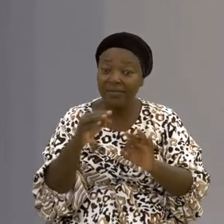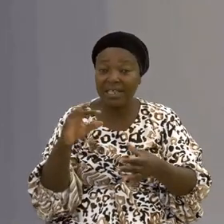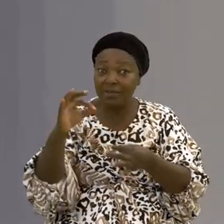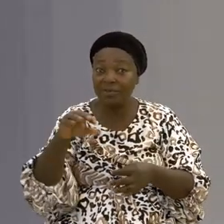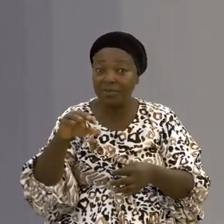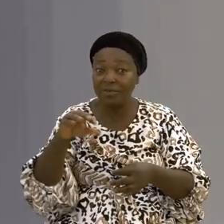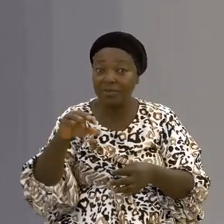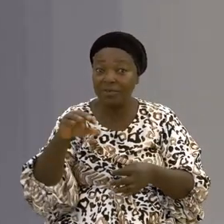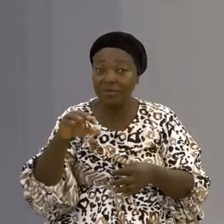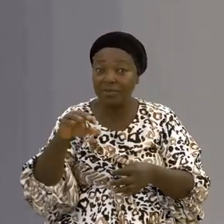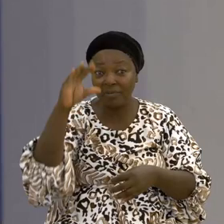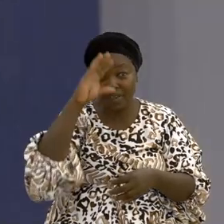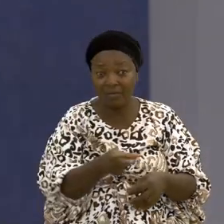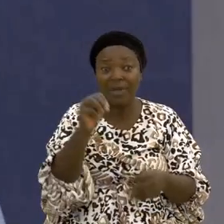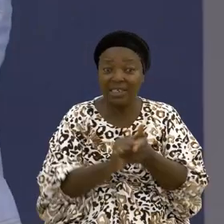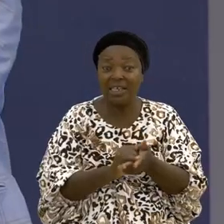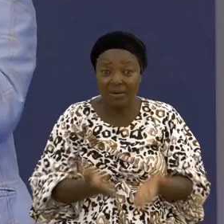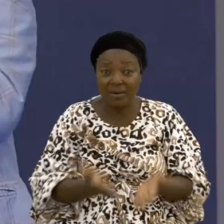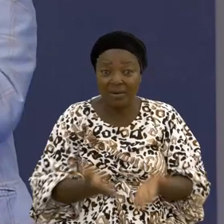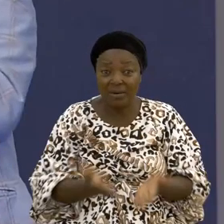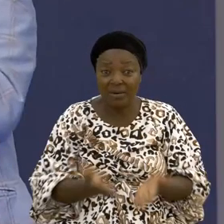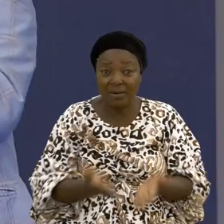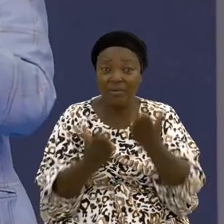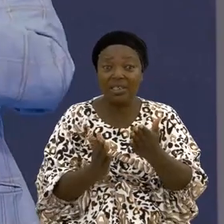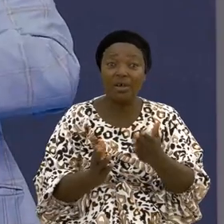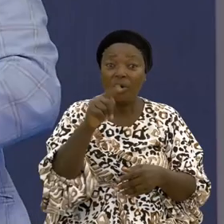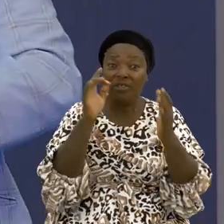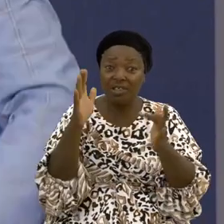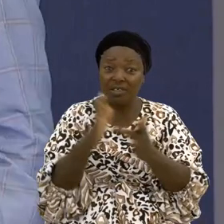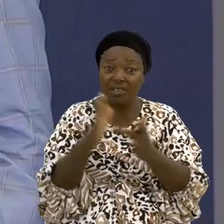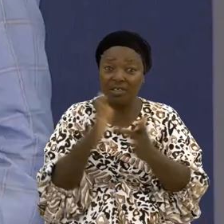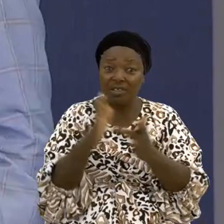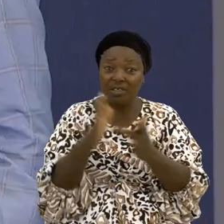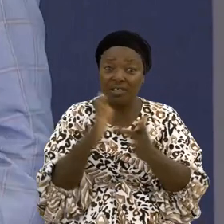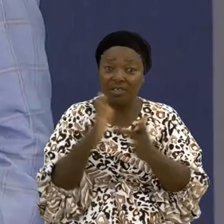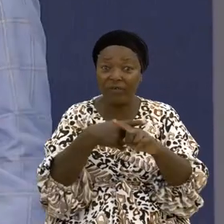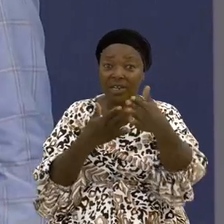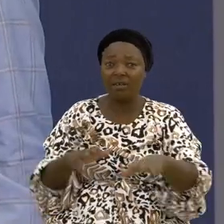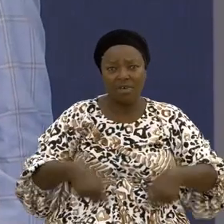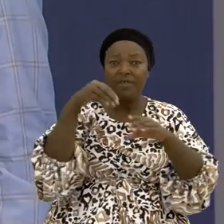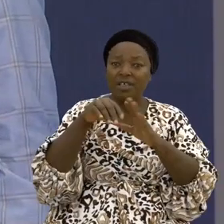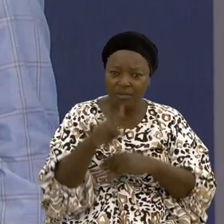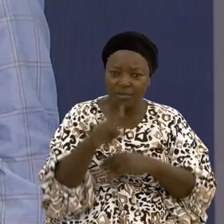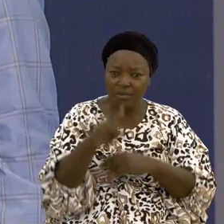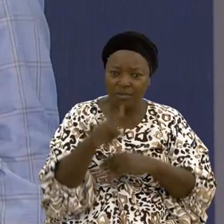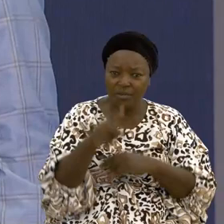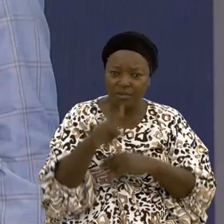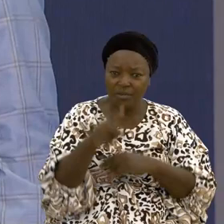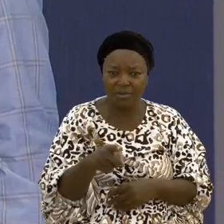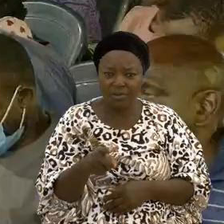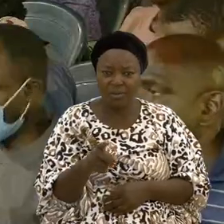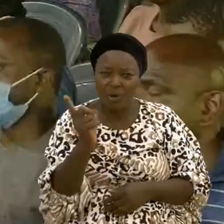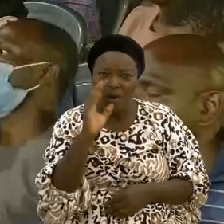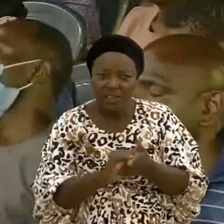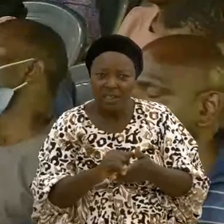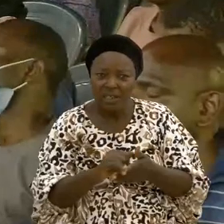him that raised up Jesus from the dead dwell in you. Where is the Holy Ghost going to